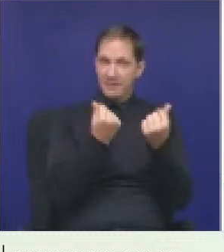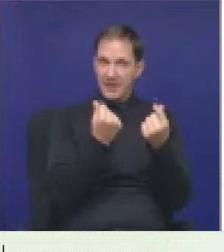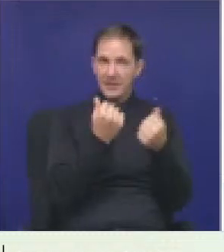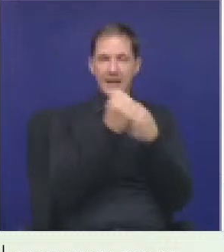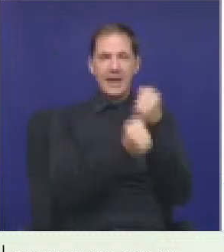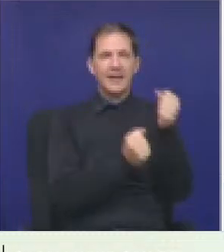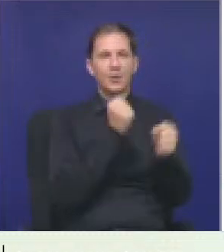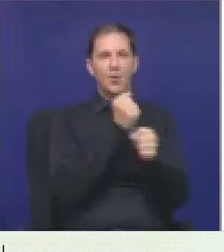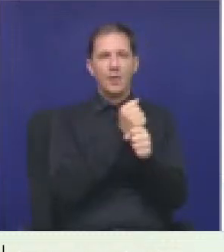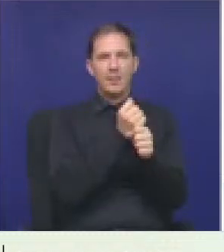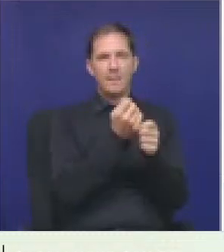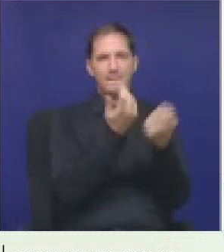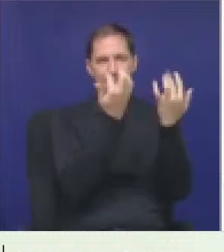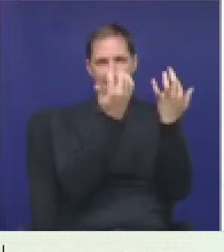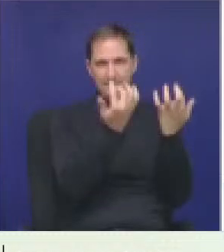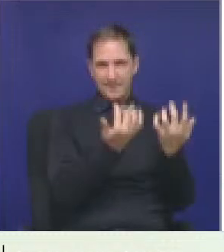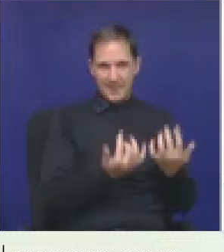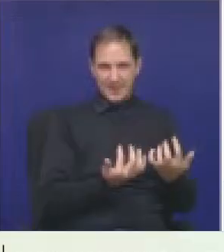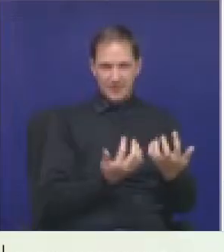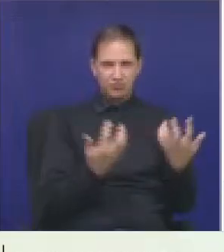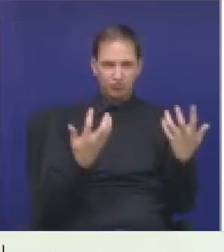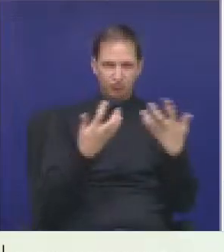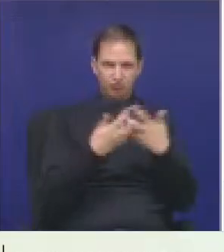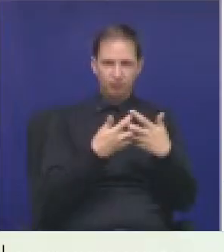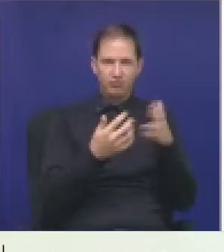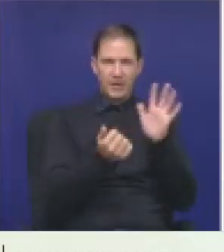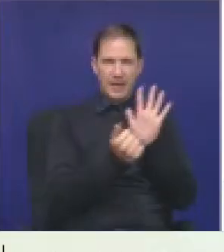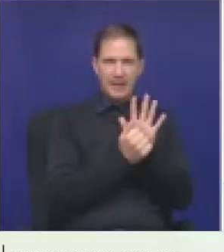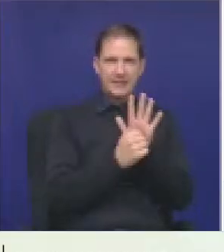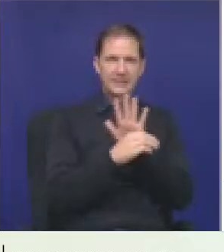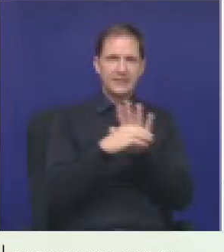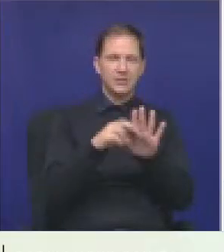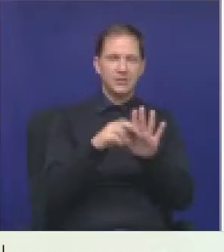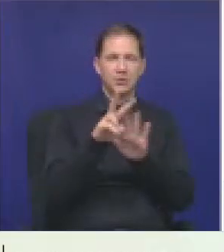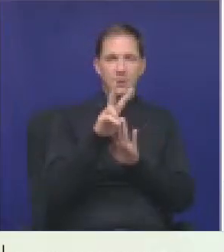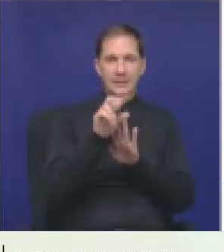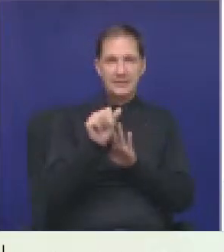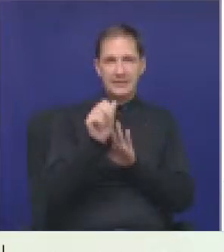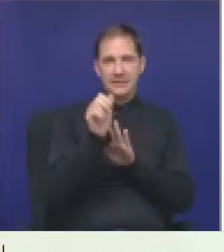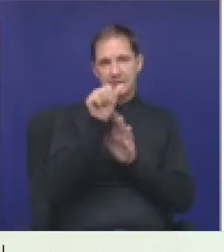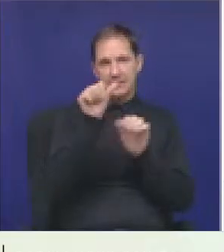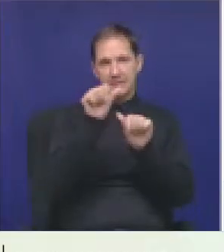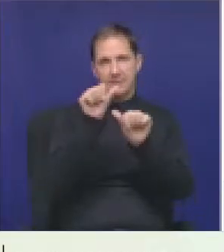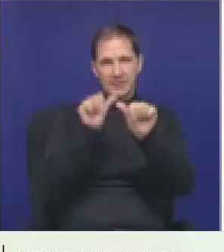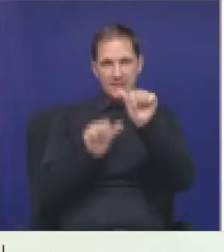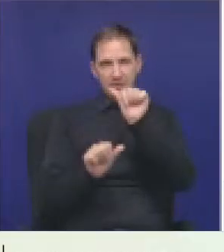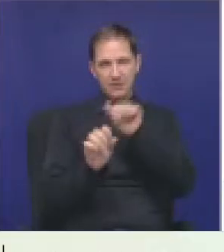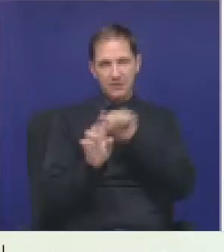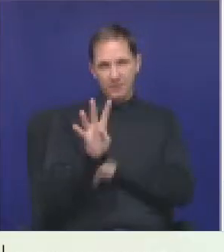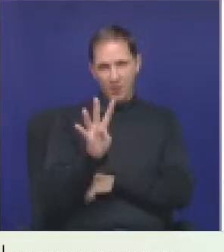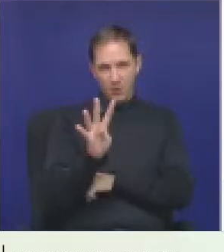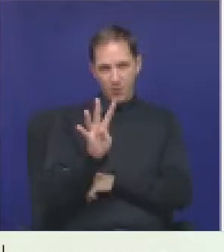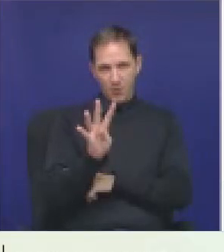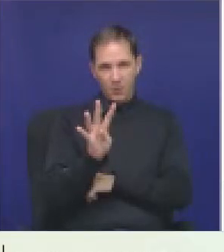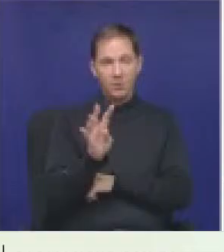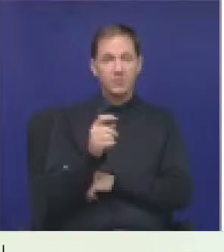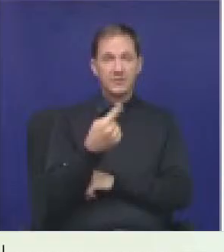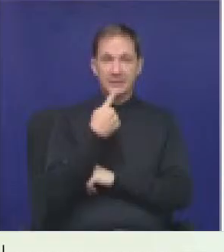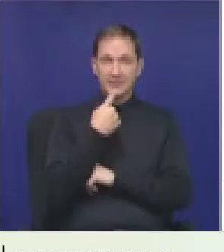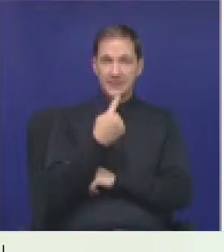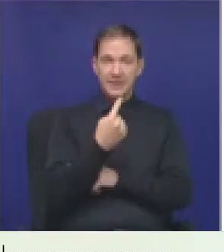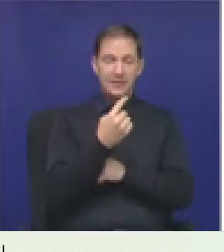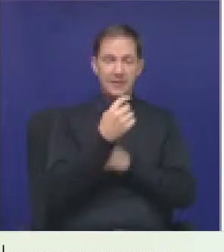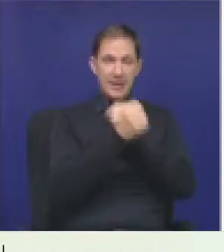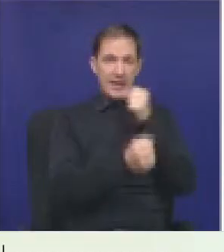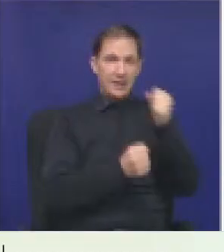with the provisions of the Public Finance Management Act, Section 27 and subsection 4 provides that when the annual budget is